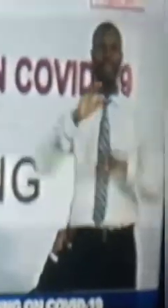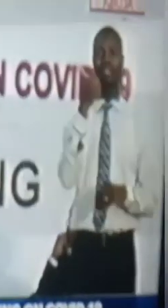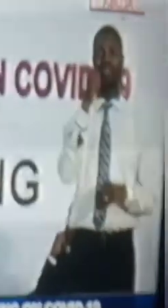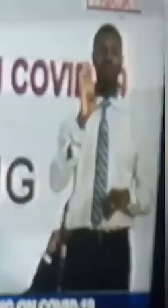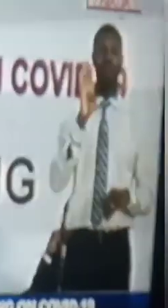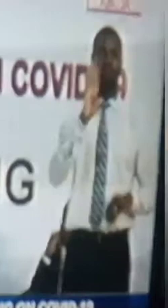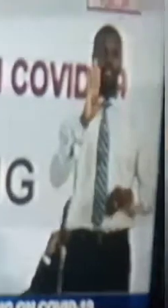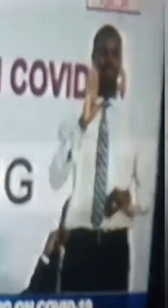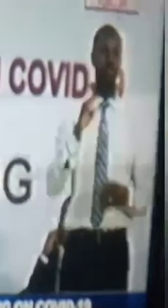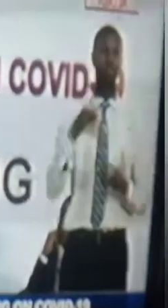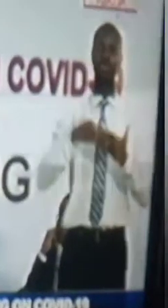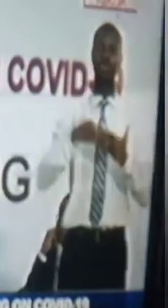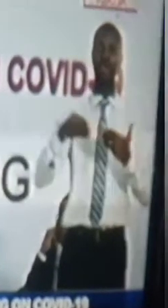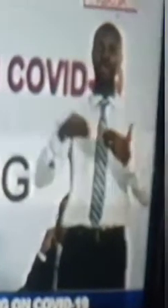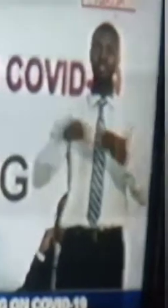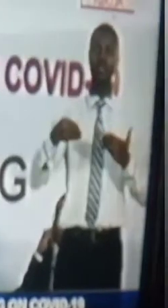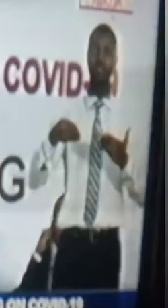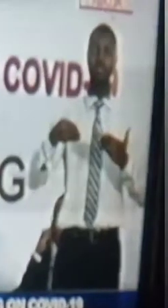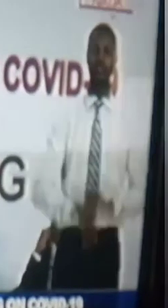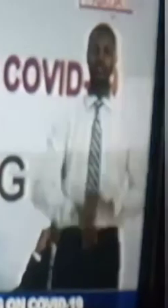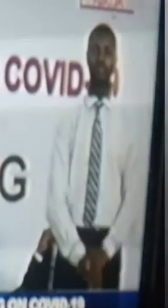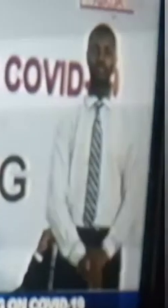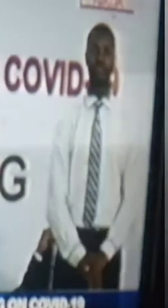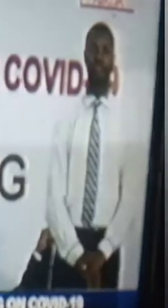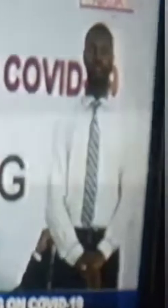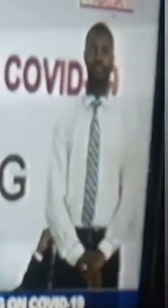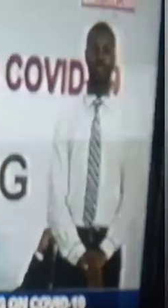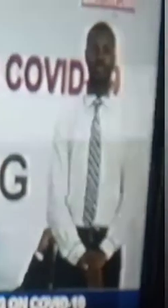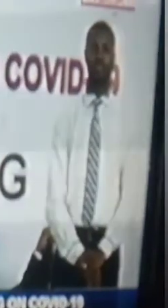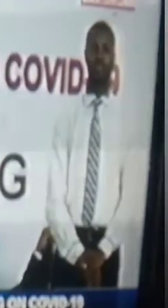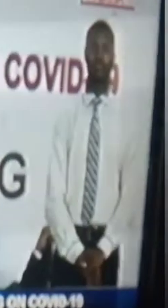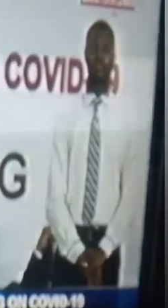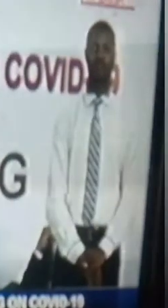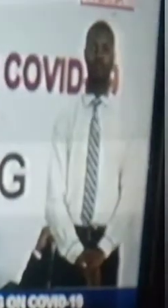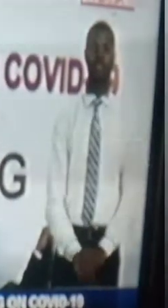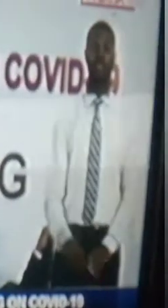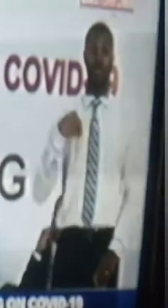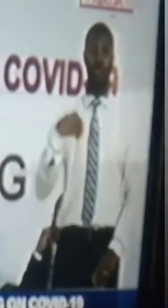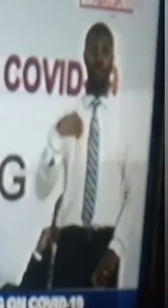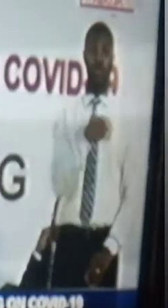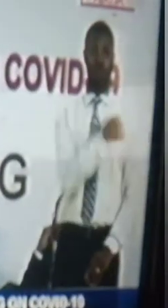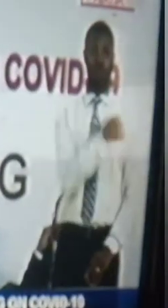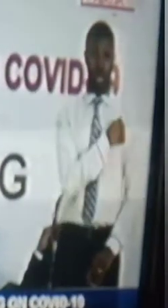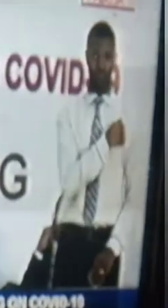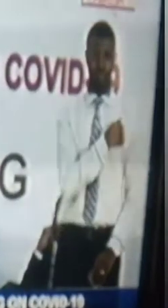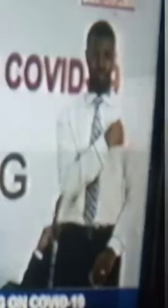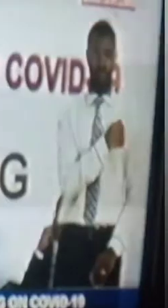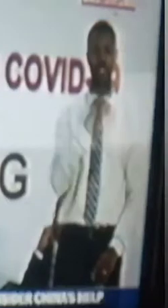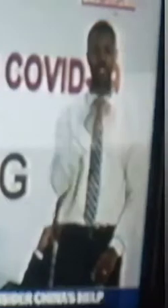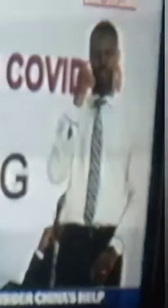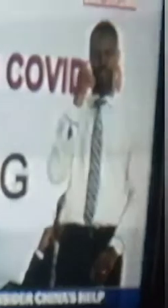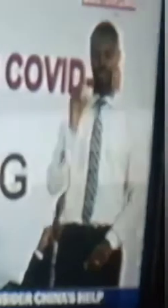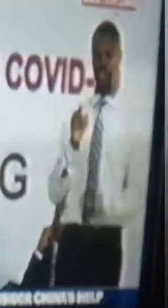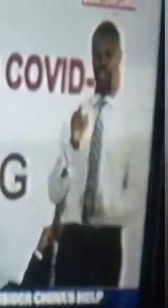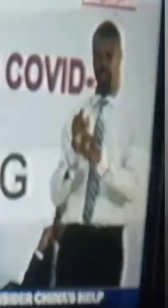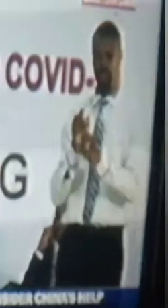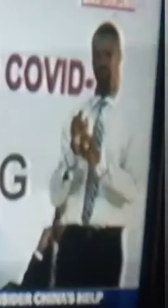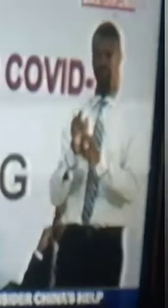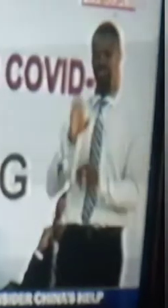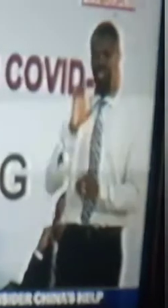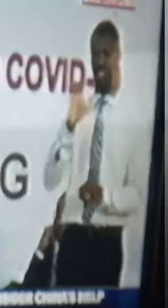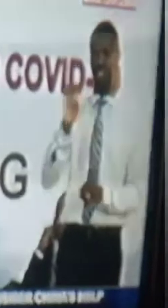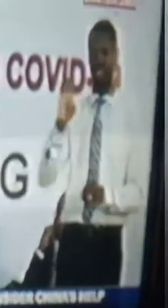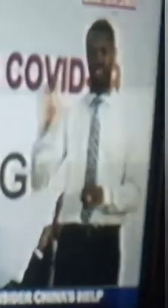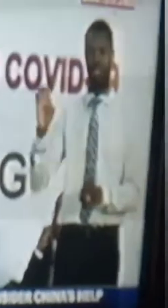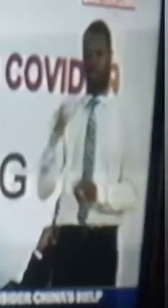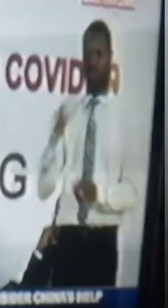$10 billion. And as a responsible corporate citizen, they have offered this. I have a total list of